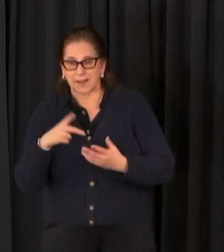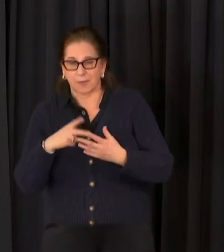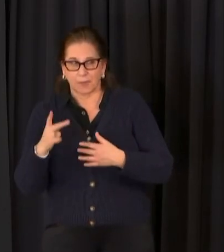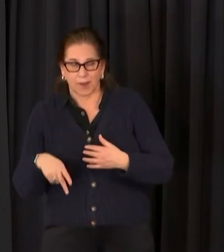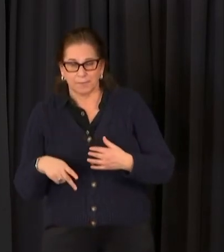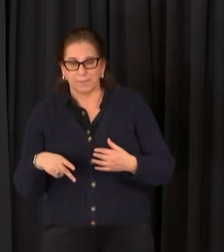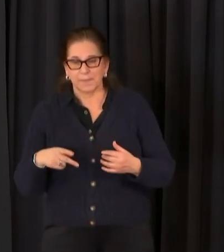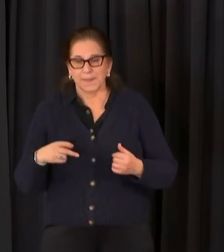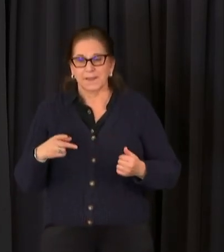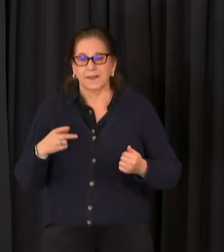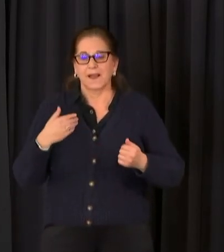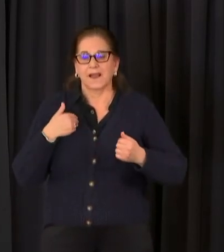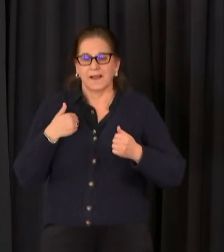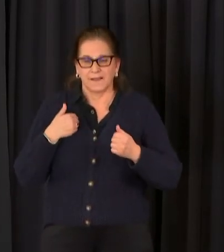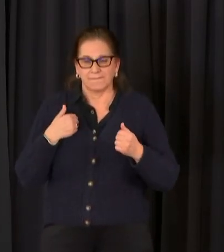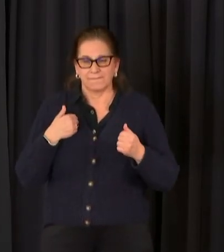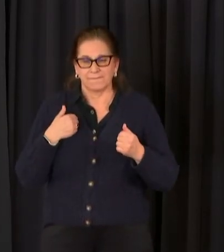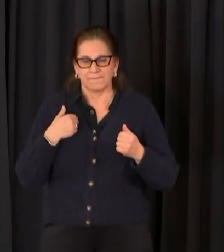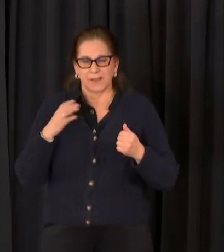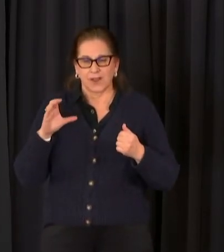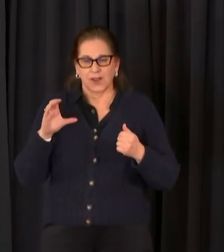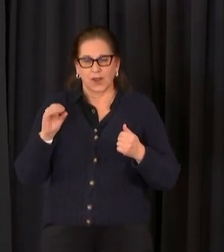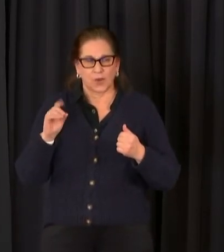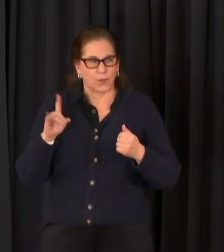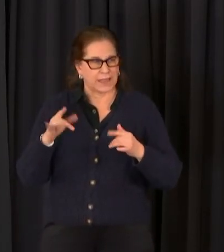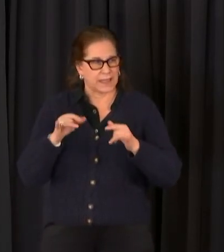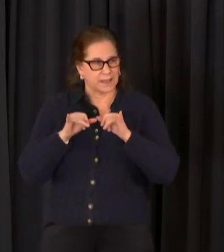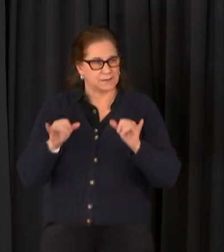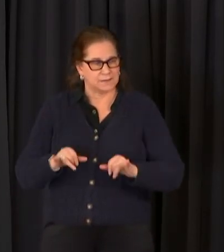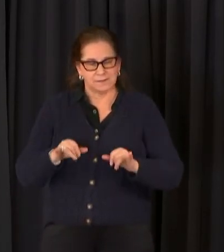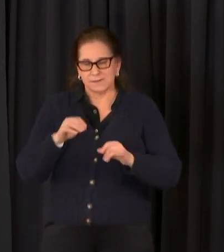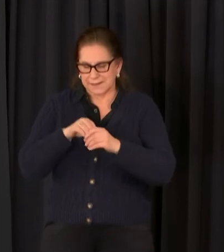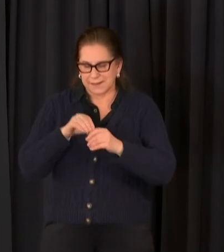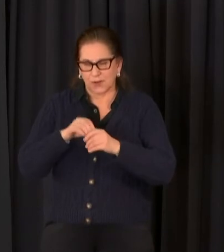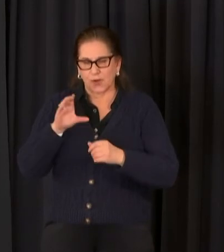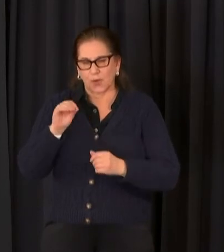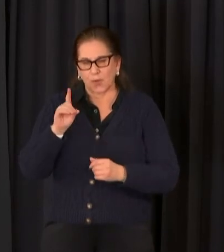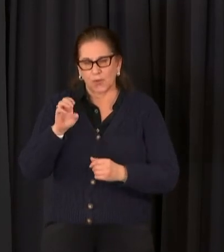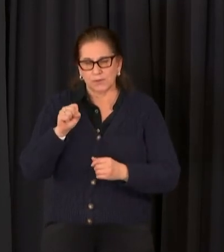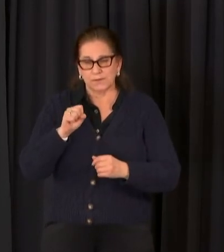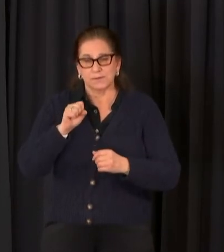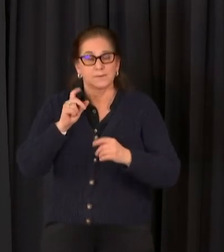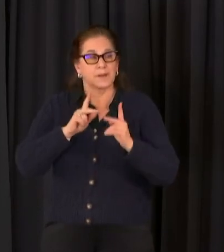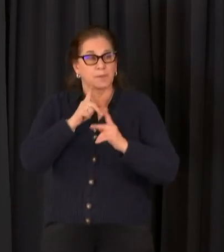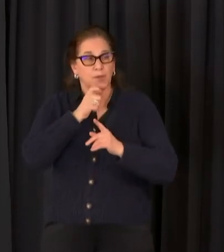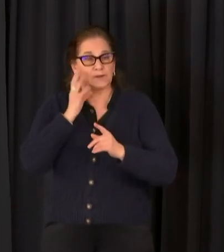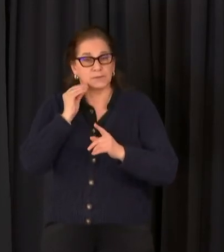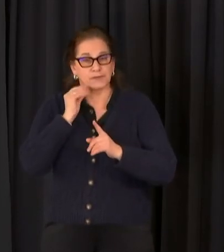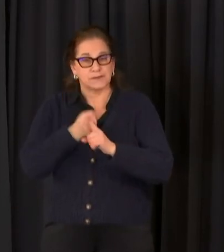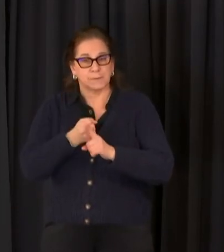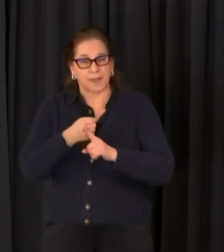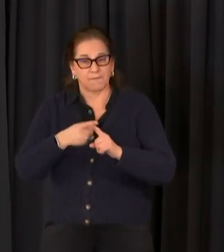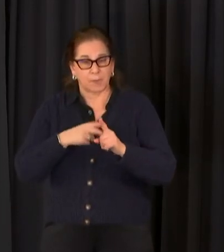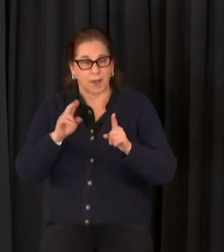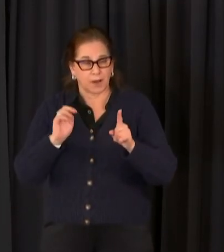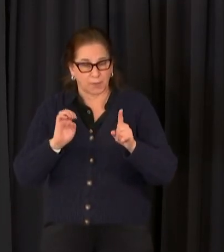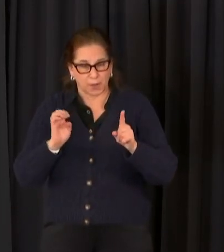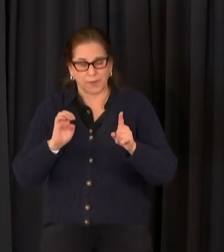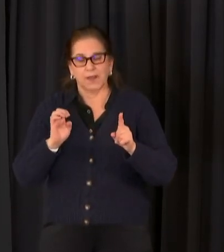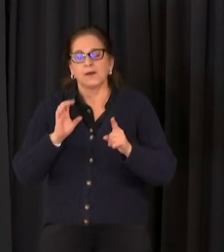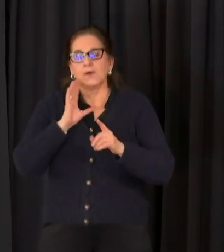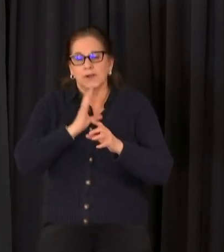process, we needed to do some additional coding. So there were some claimants that were impacted by that, and then claimants that were impacted by